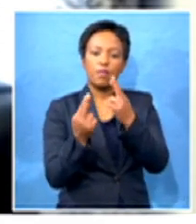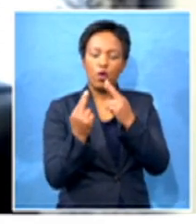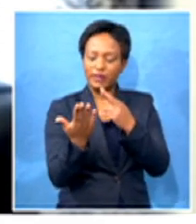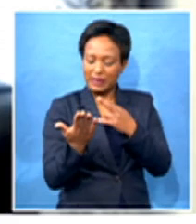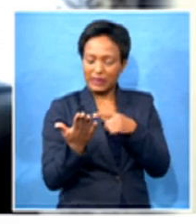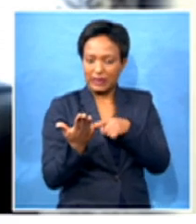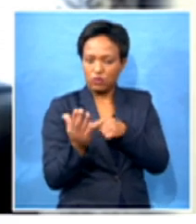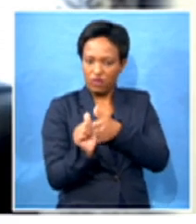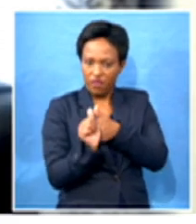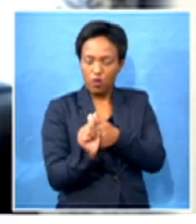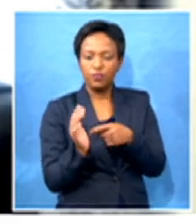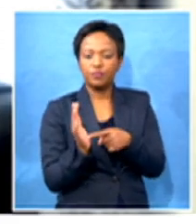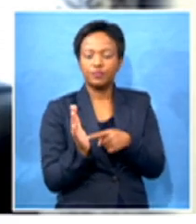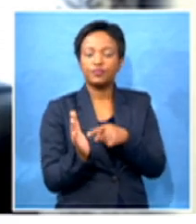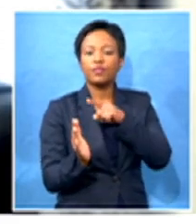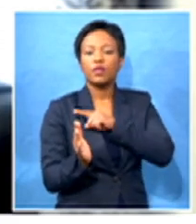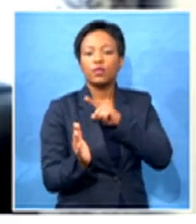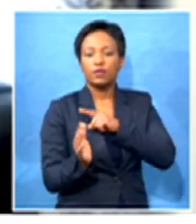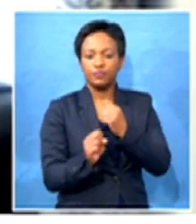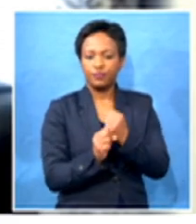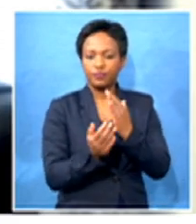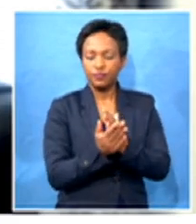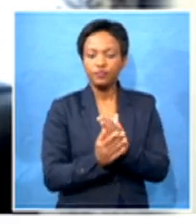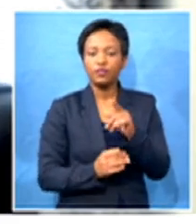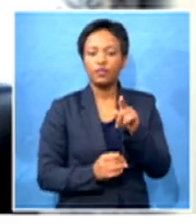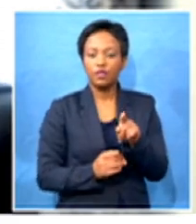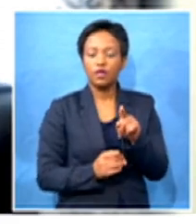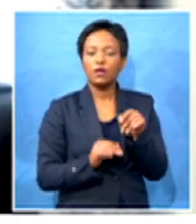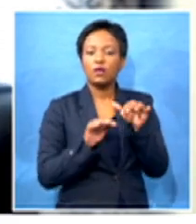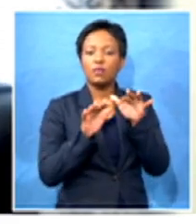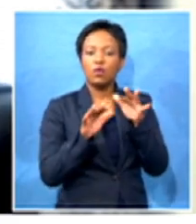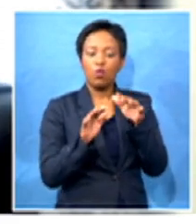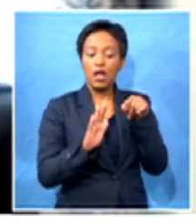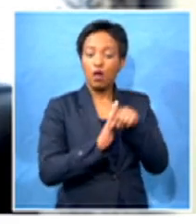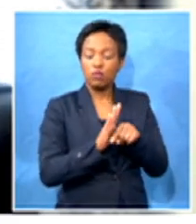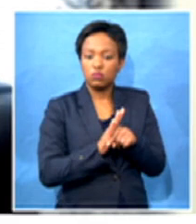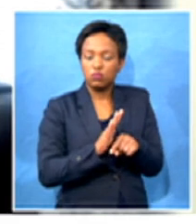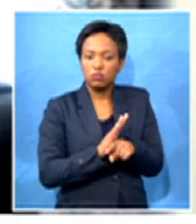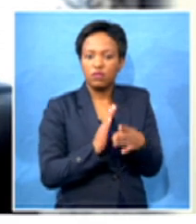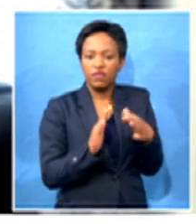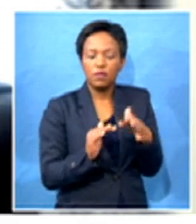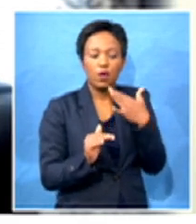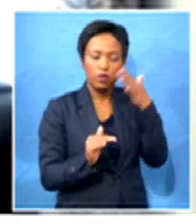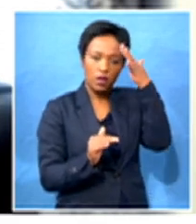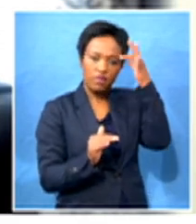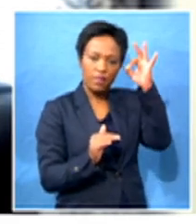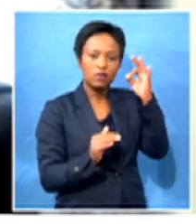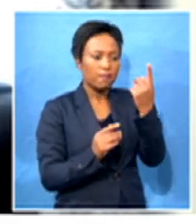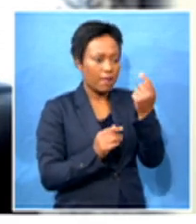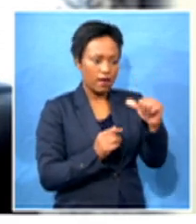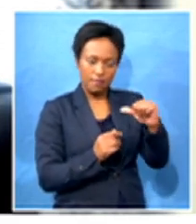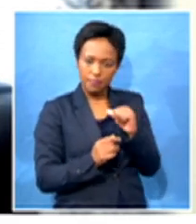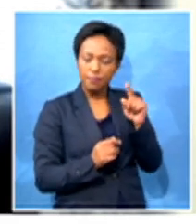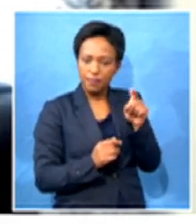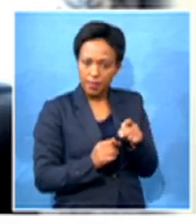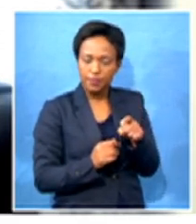ensure that losses that were incurred by the state are covered,